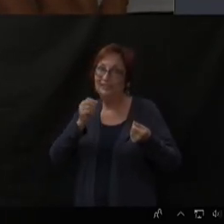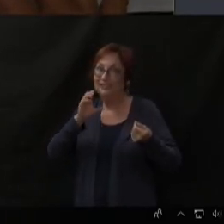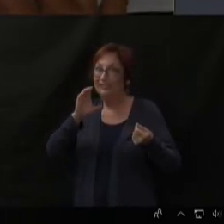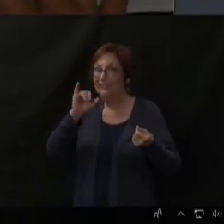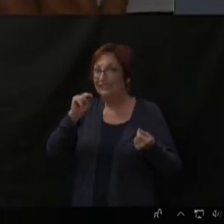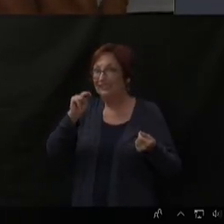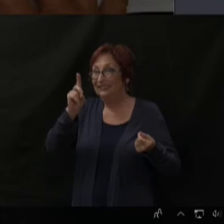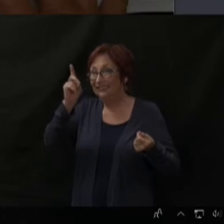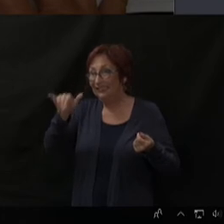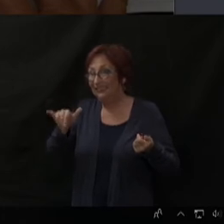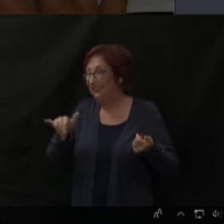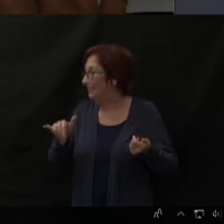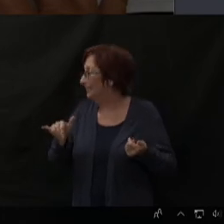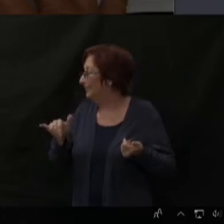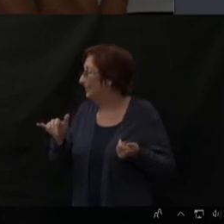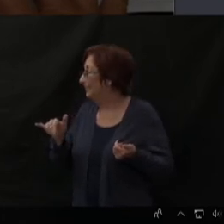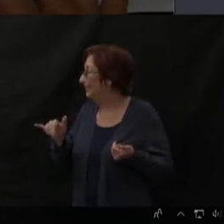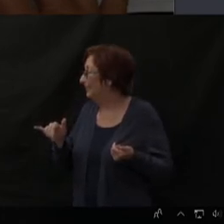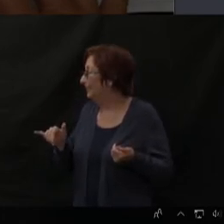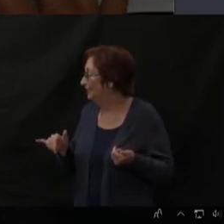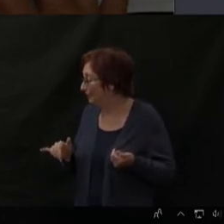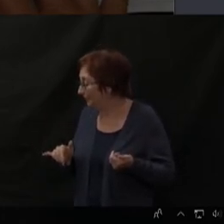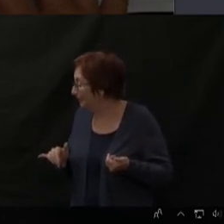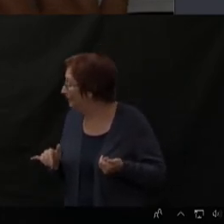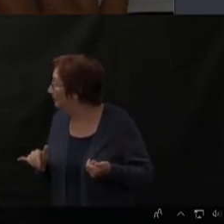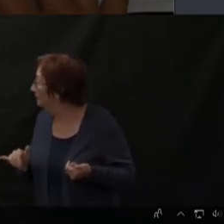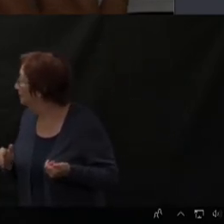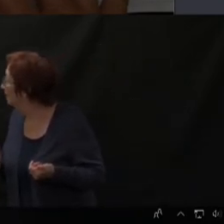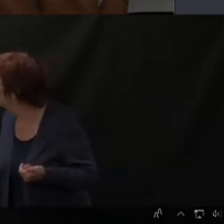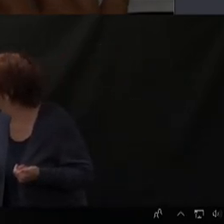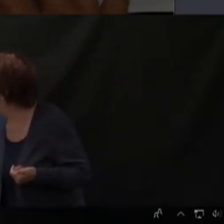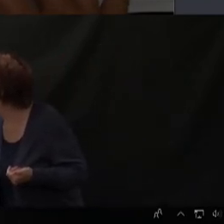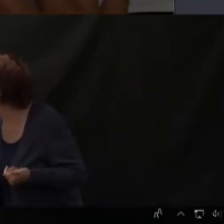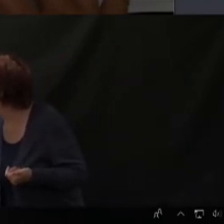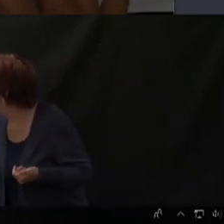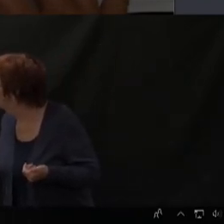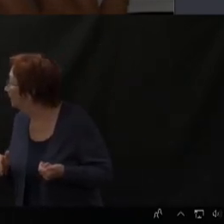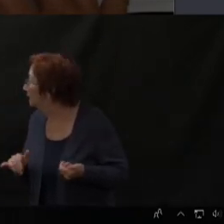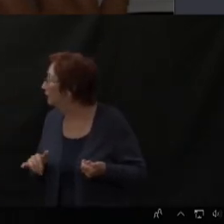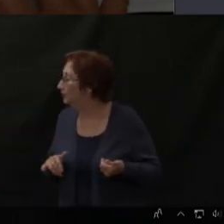little. Reminds me of that girl. You ever seen that movie, The Bad Seed?